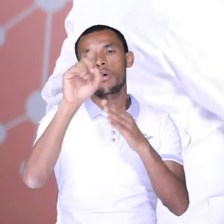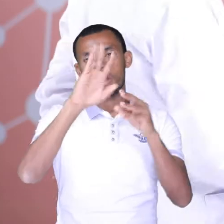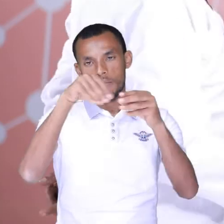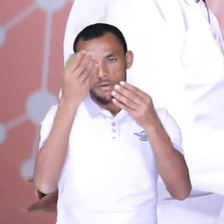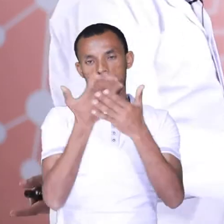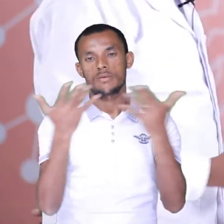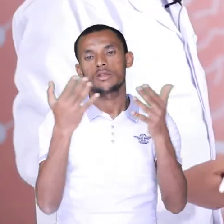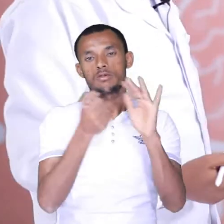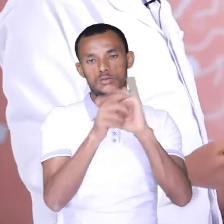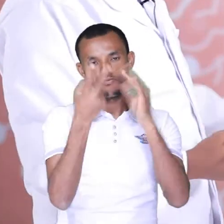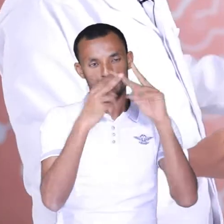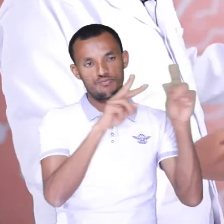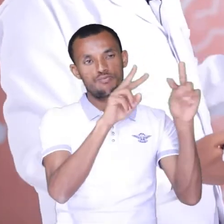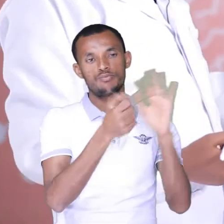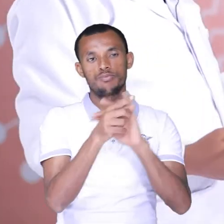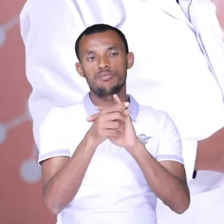Look the example here.